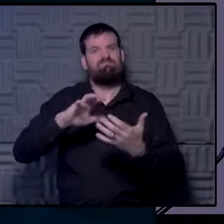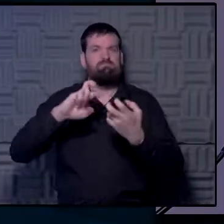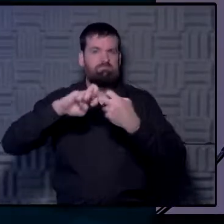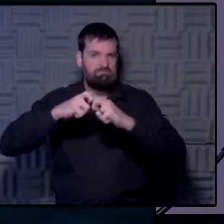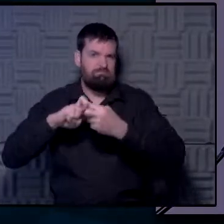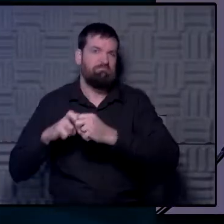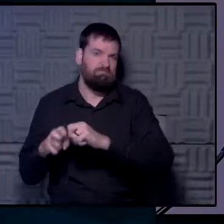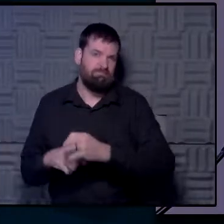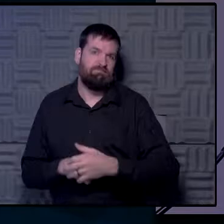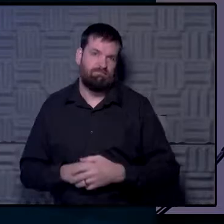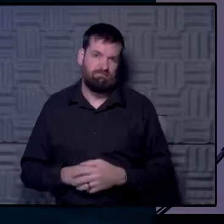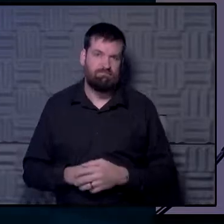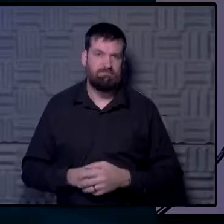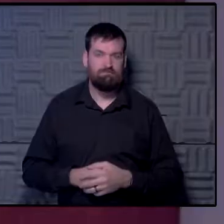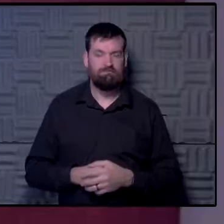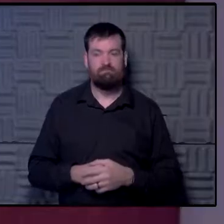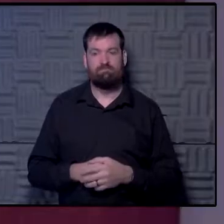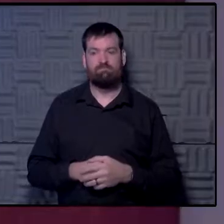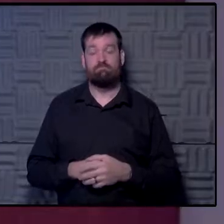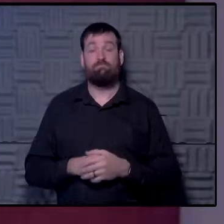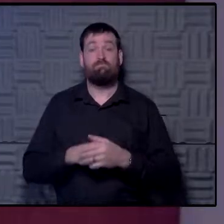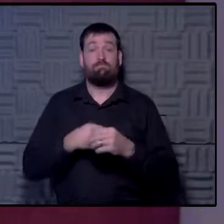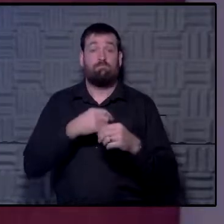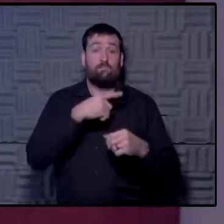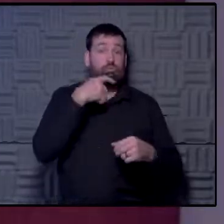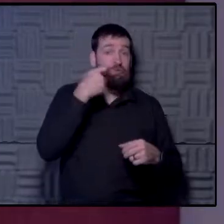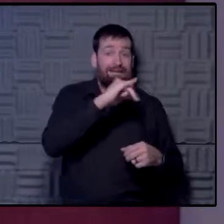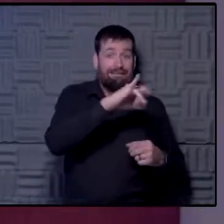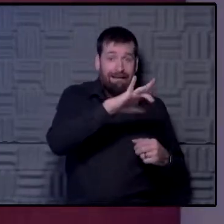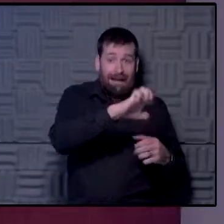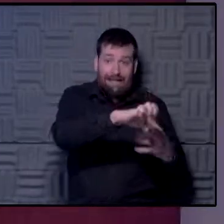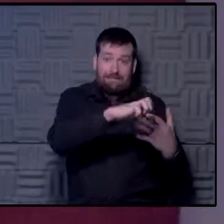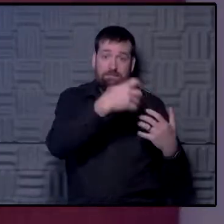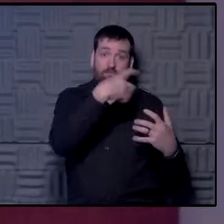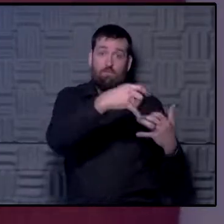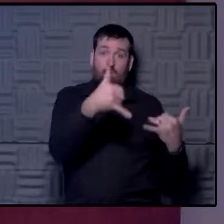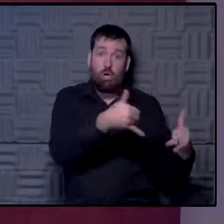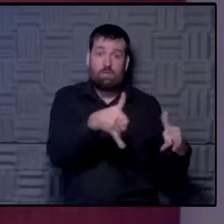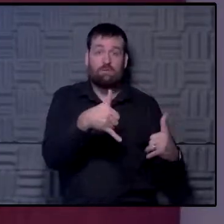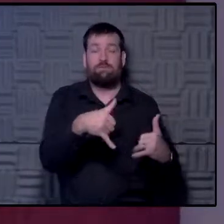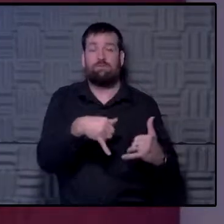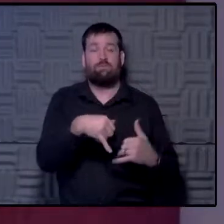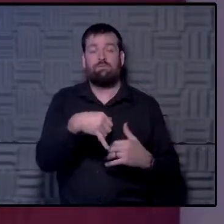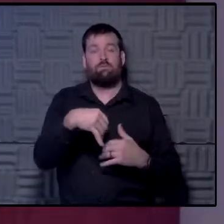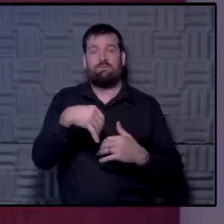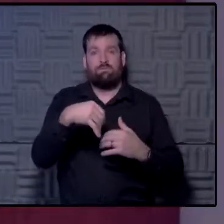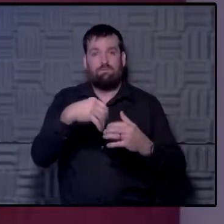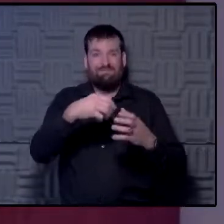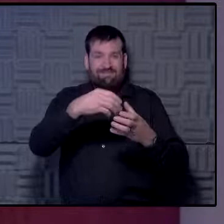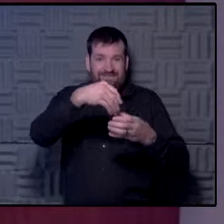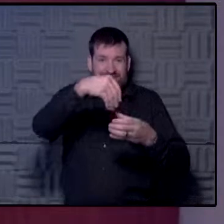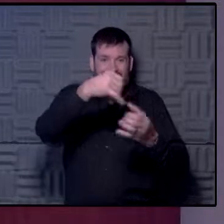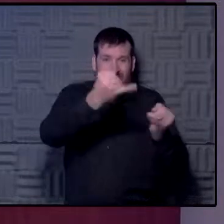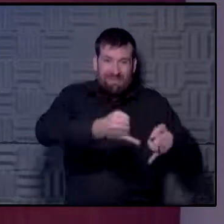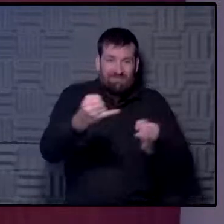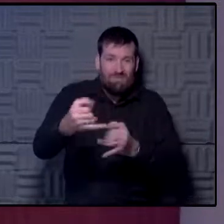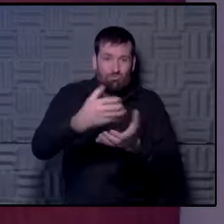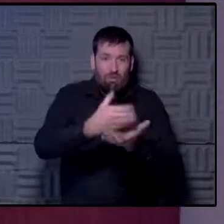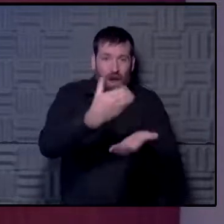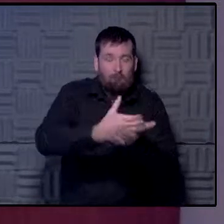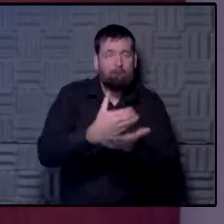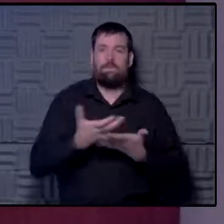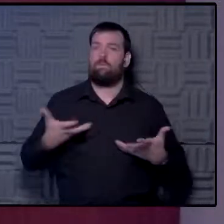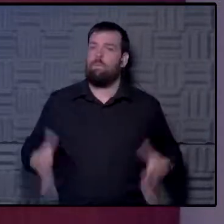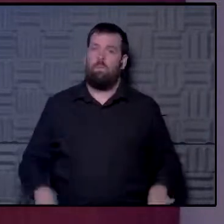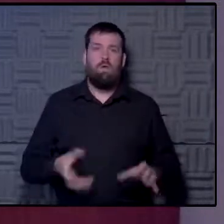eyes. If they're using dry ice at their party, we don't recommend that they put it in individual cups because we don't want anyone to